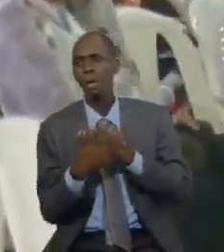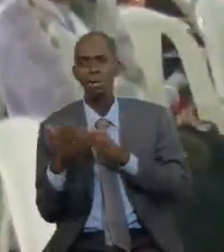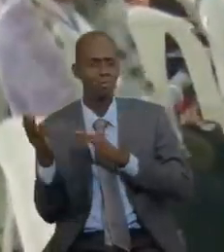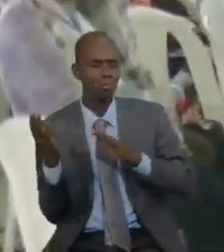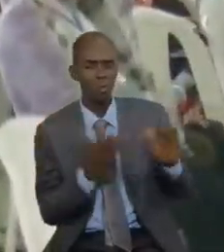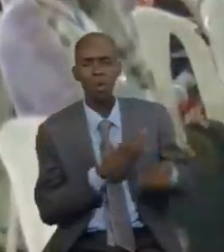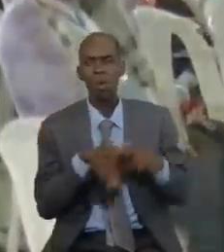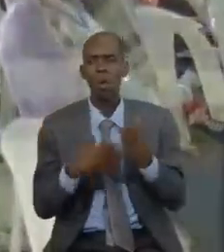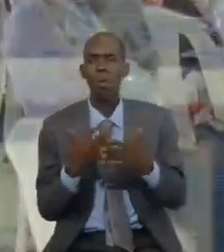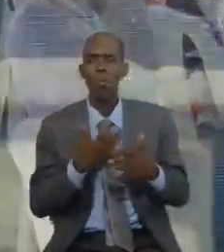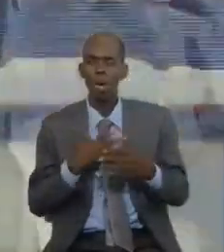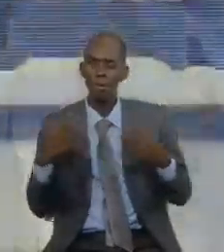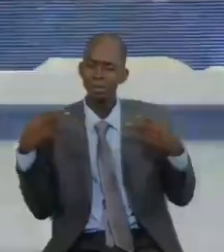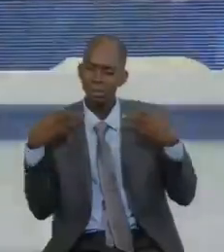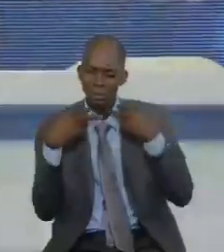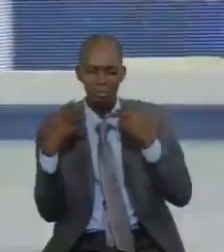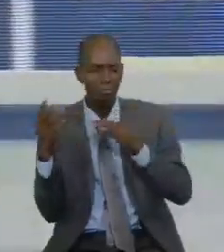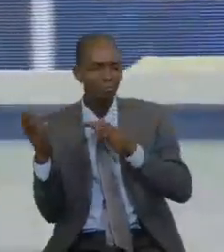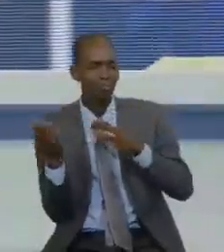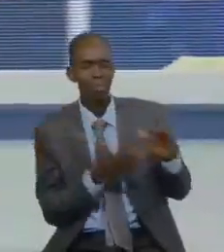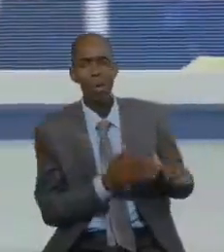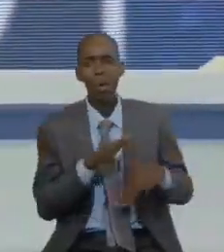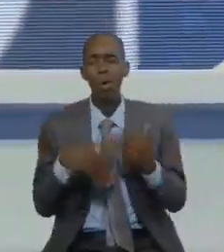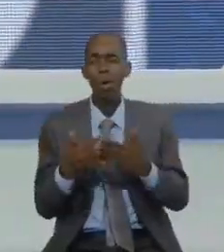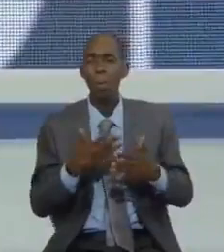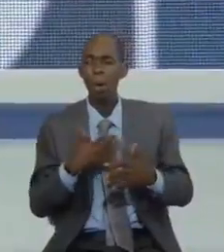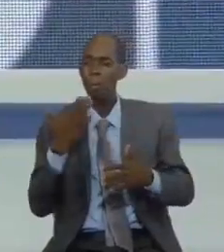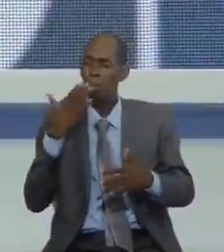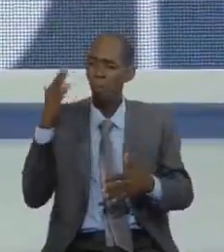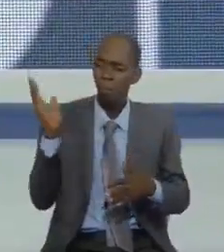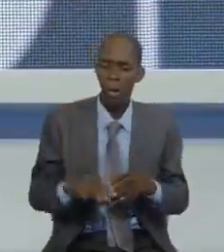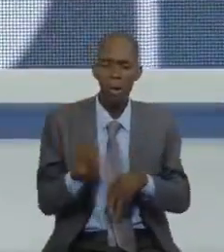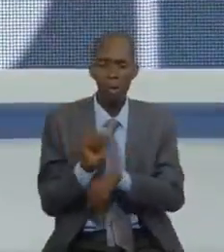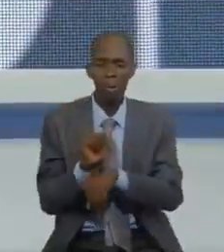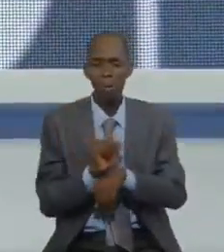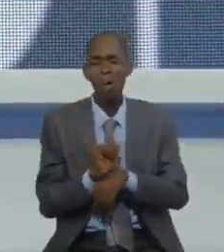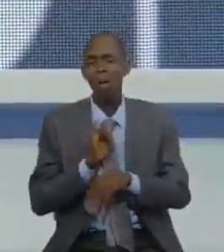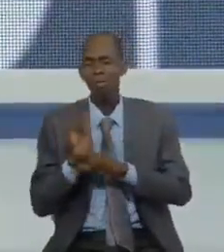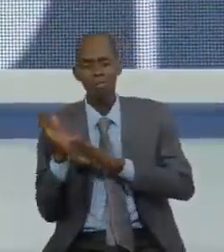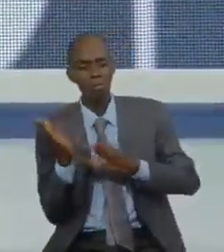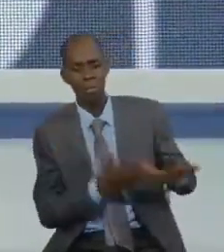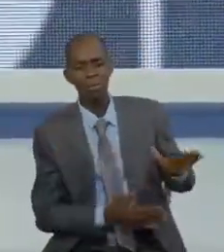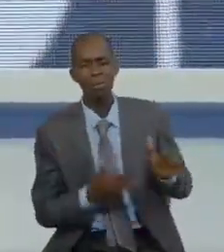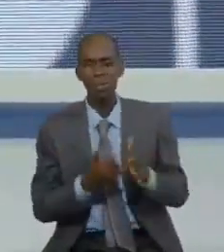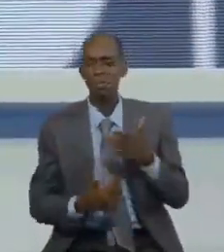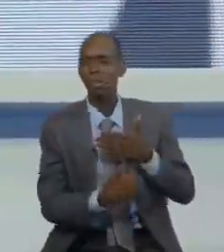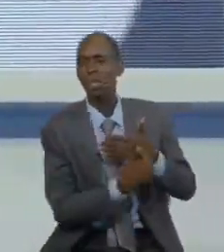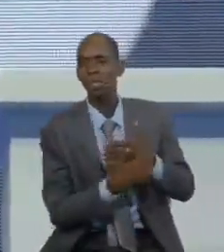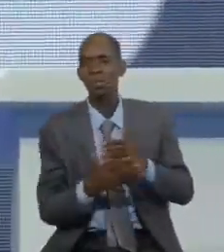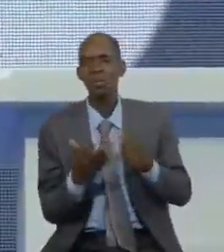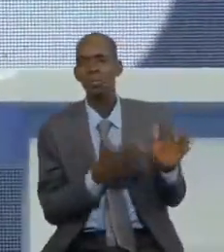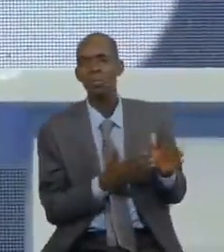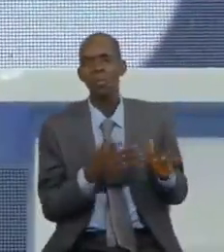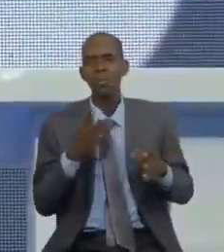behind. I leave all my evil work behind. The confusion